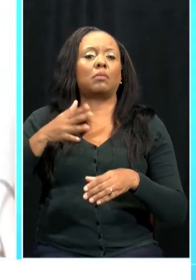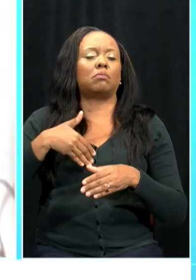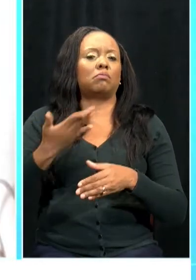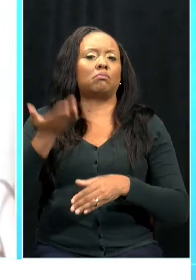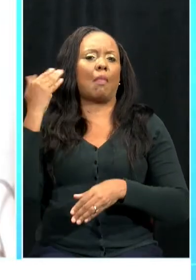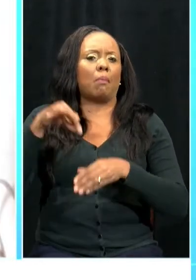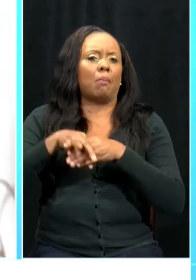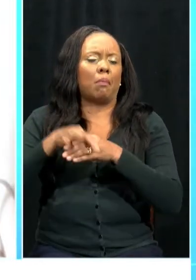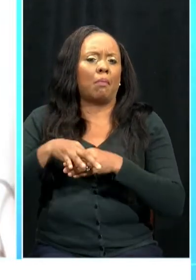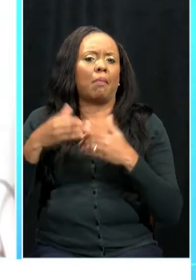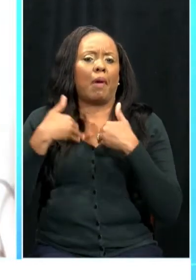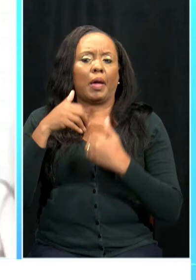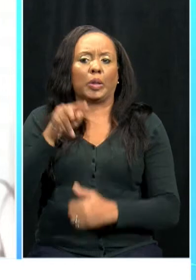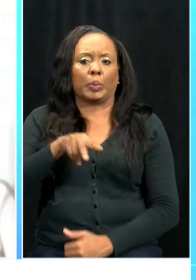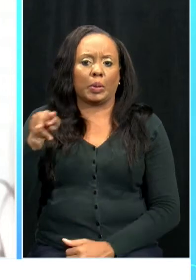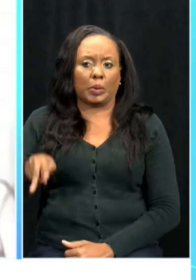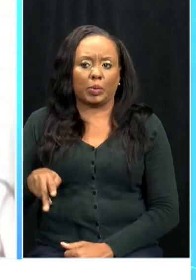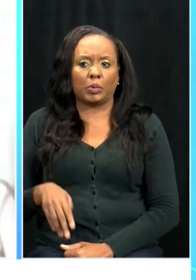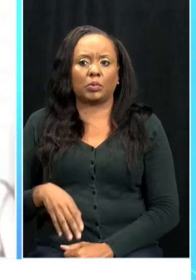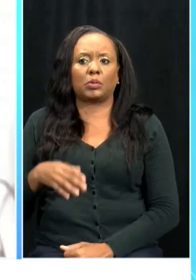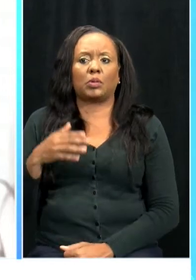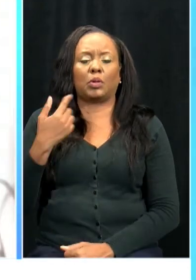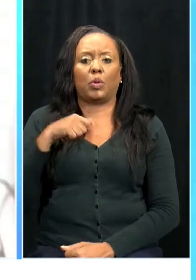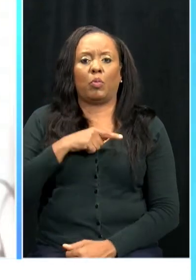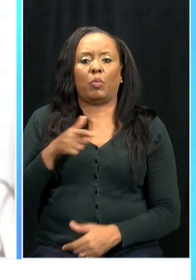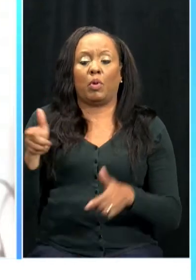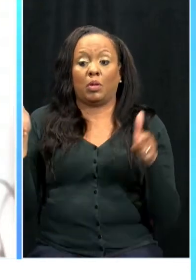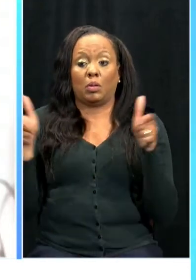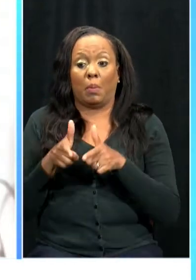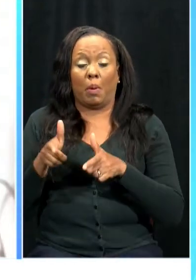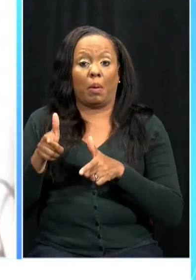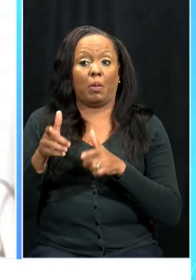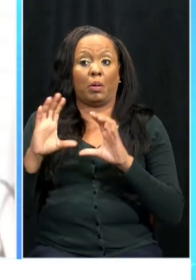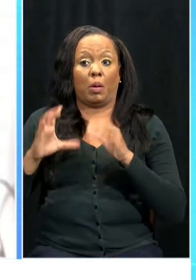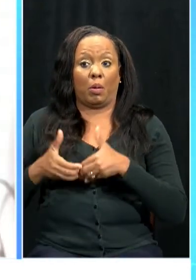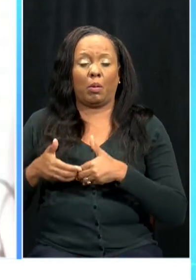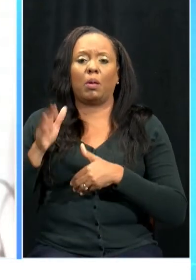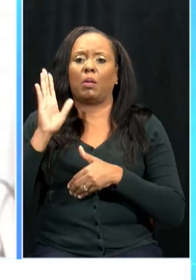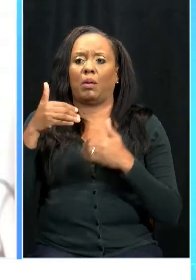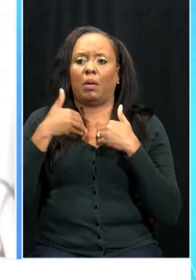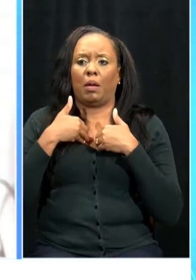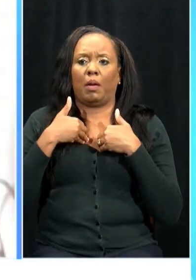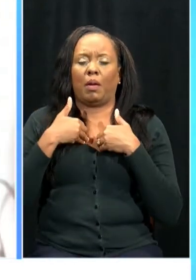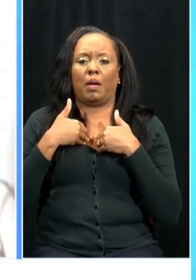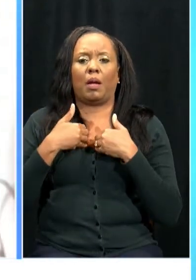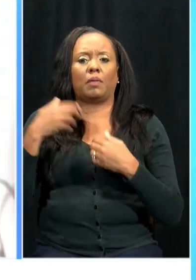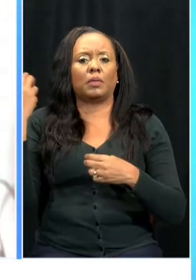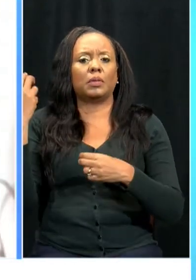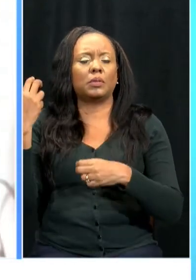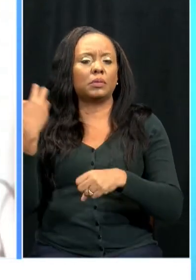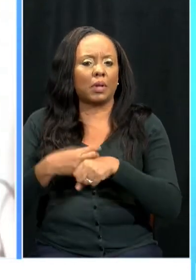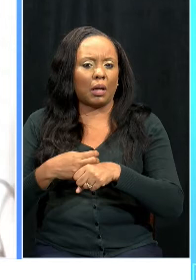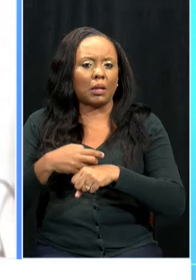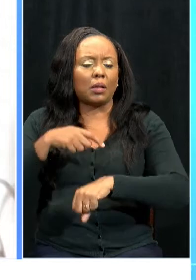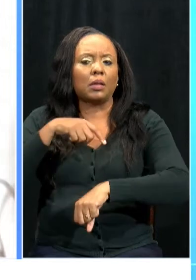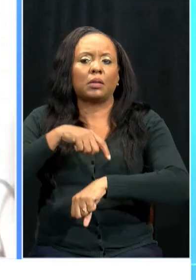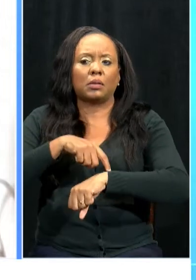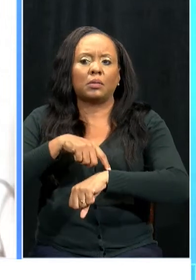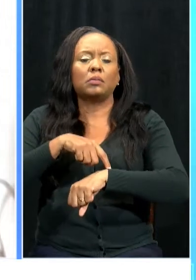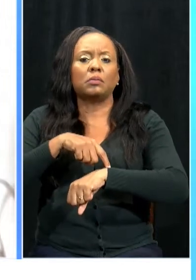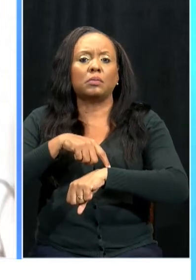election. So as a smaller party, we will always have difficulty attracting